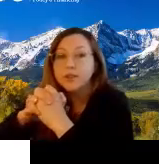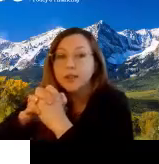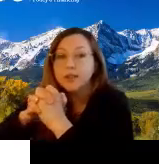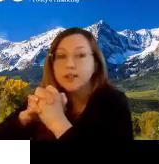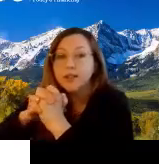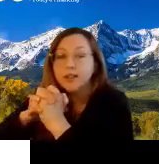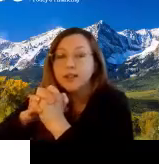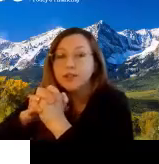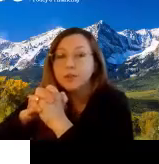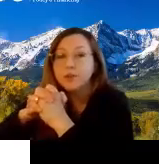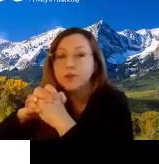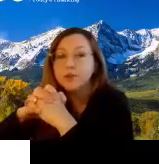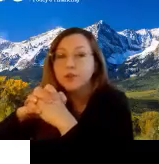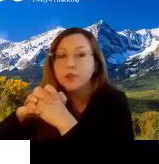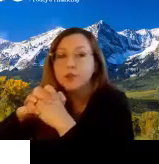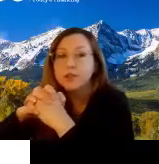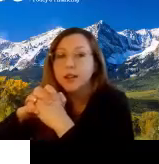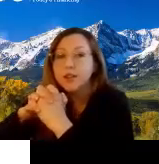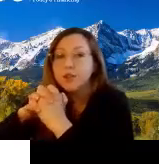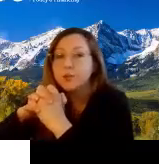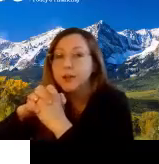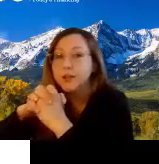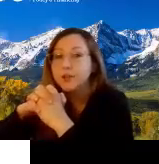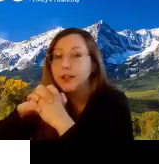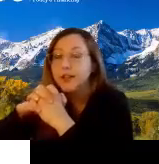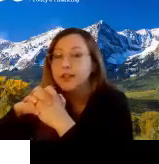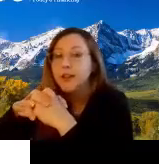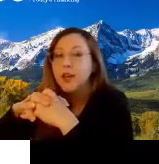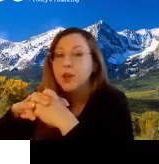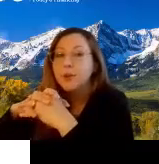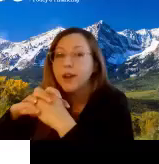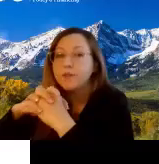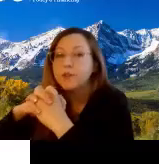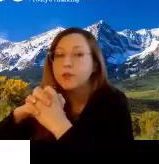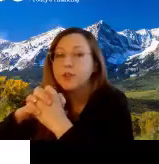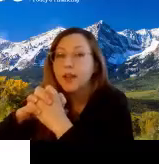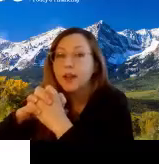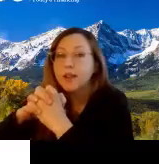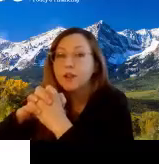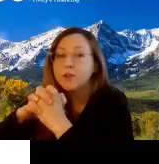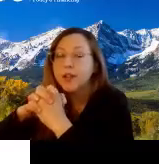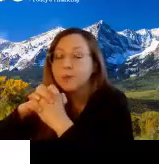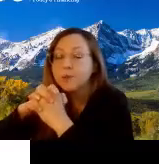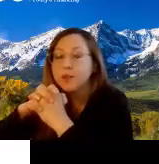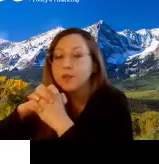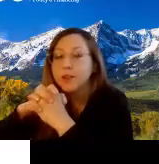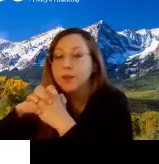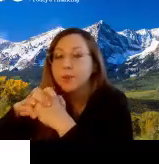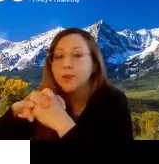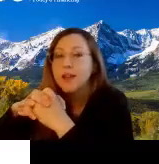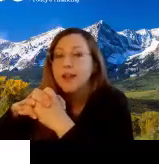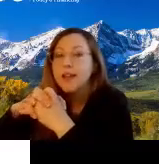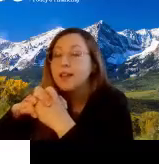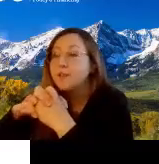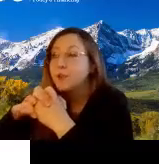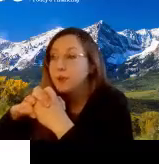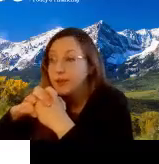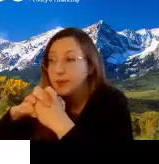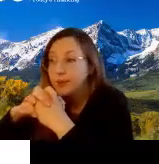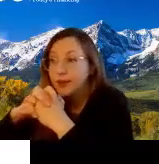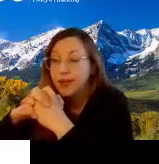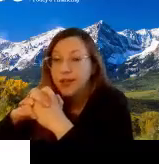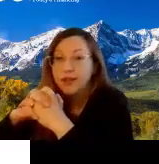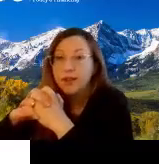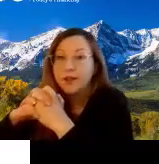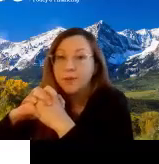unmute, *6 and or *9 to raise your hand. We have closed captioning available. And if